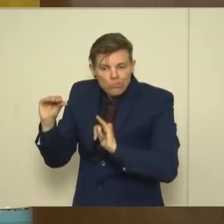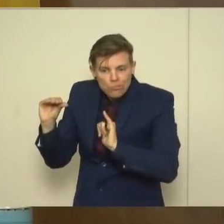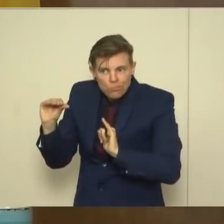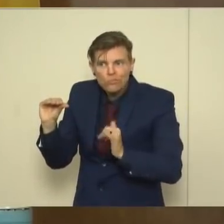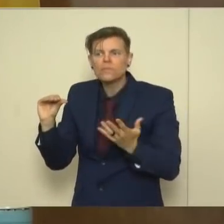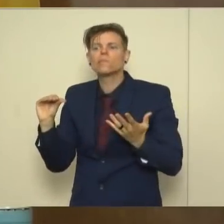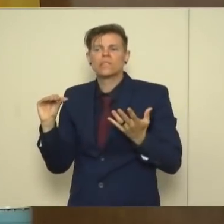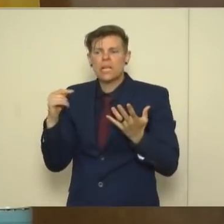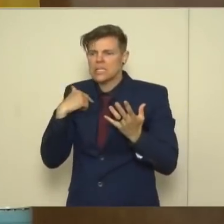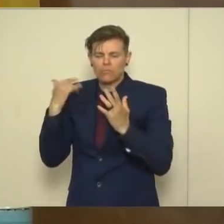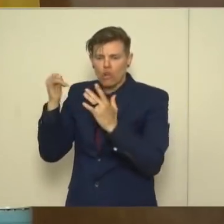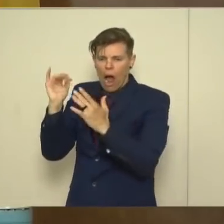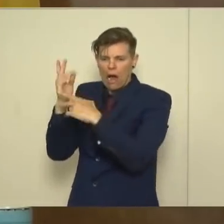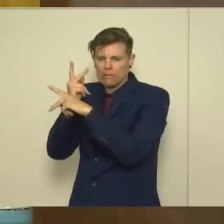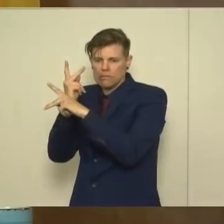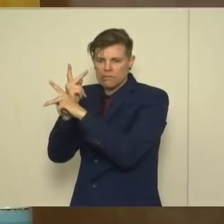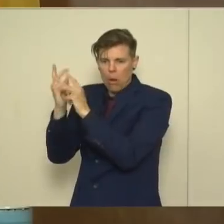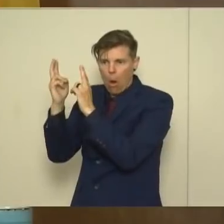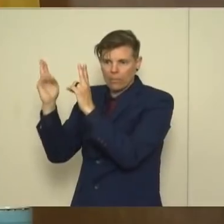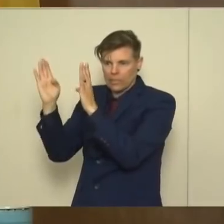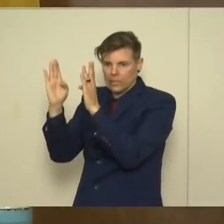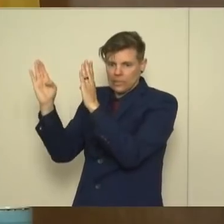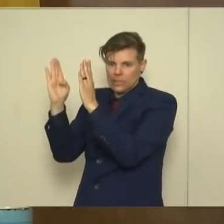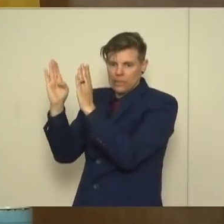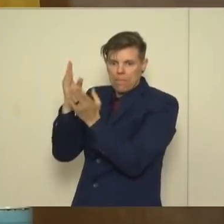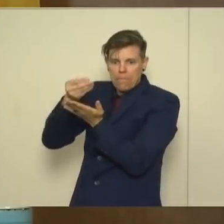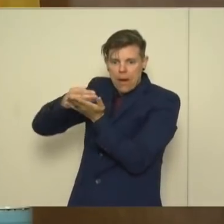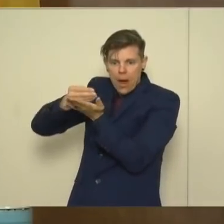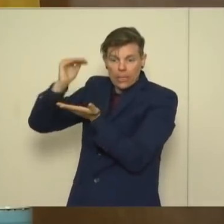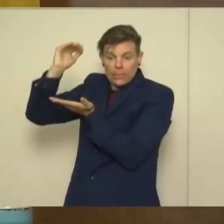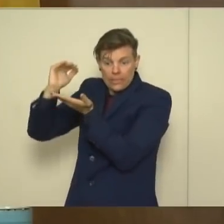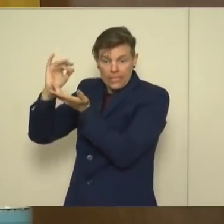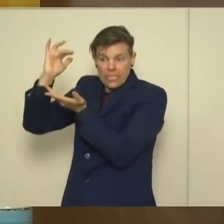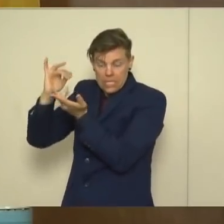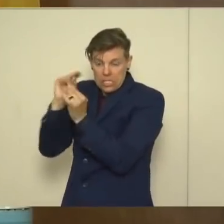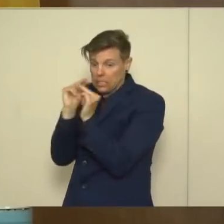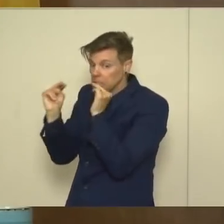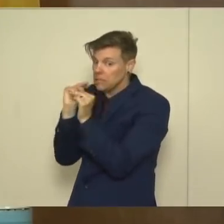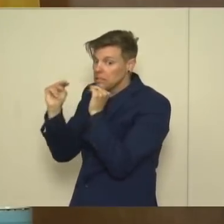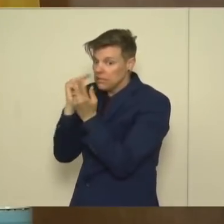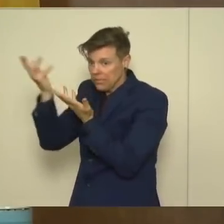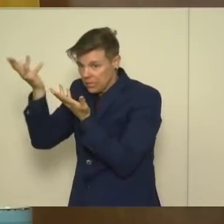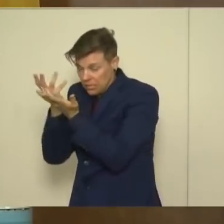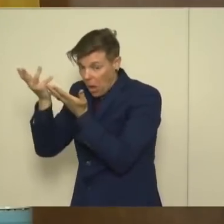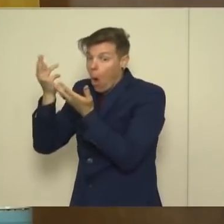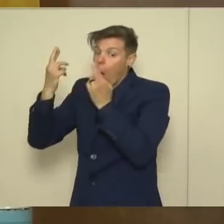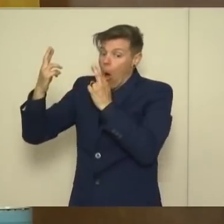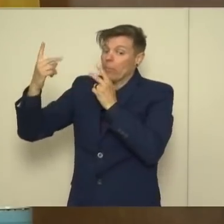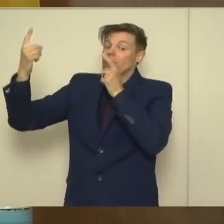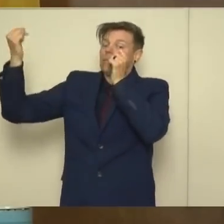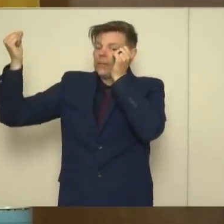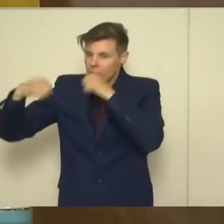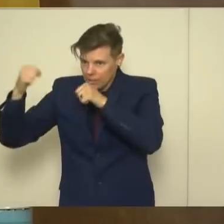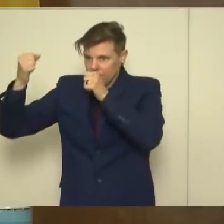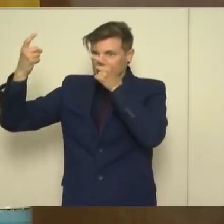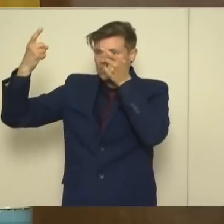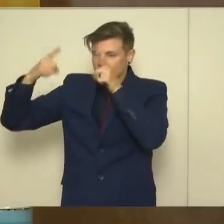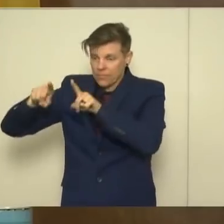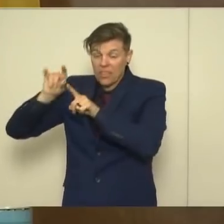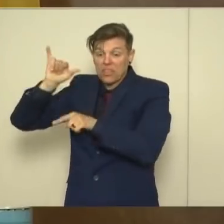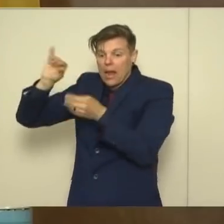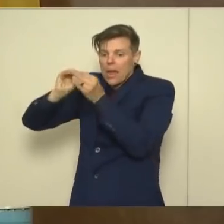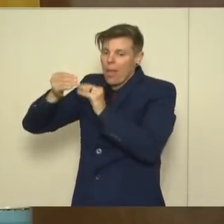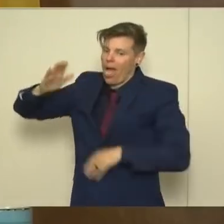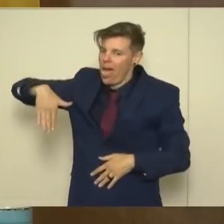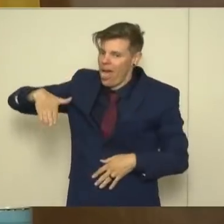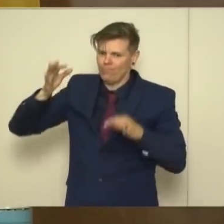and honestly, it's too early to tell you what that is. But I do want New Mexicans to know that the state works diligently with the